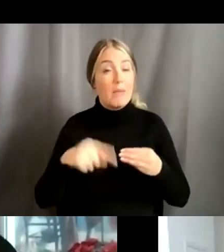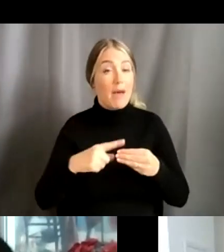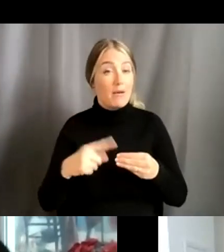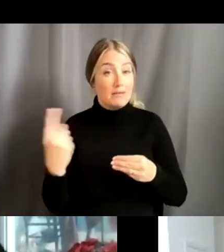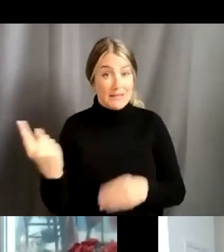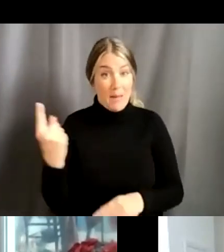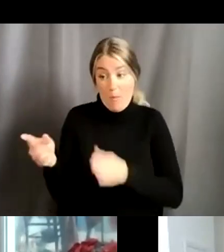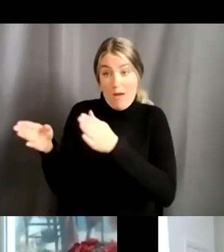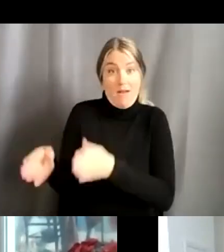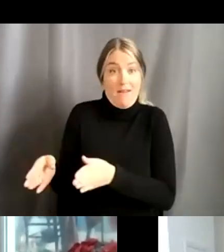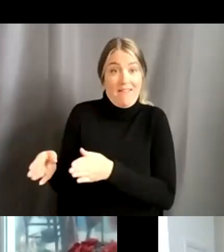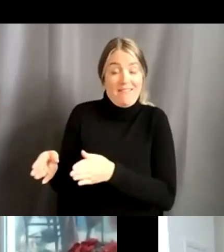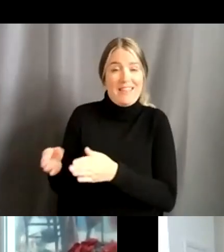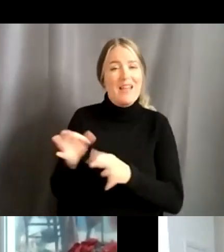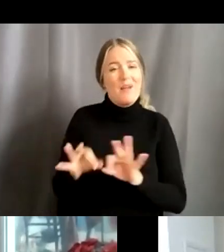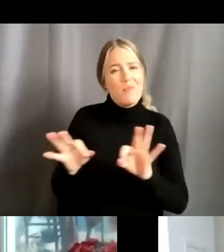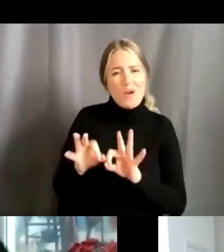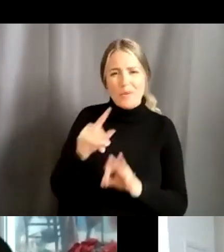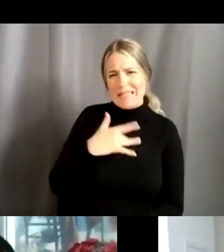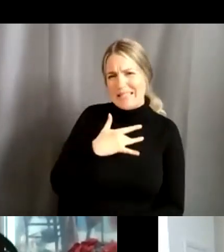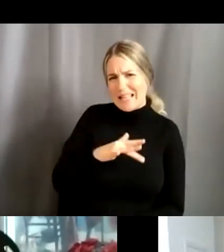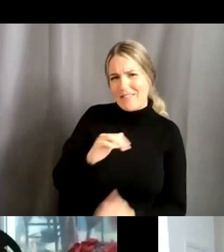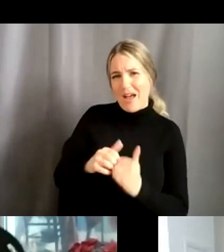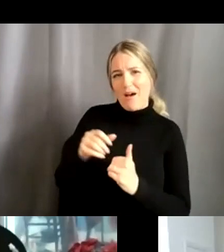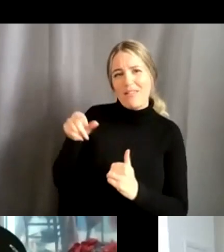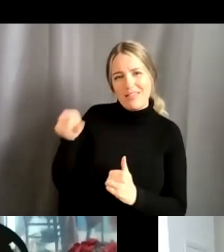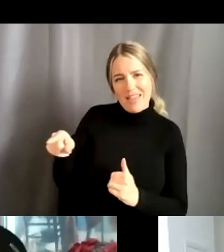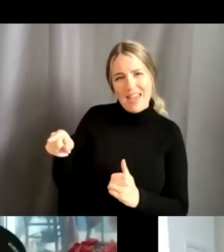important and be sensitive to how they want to be described,